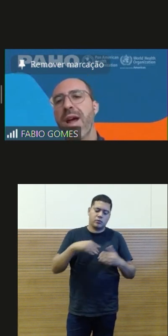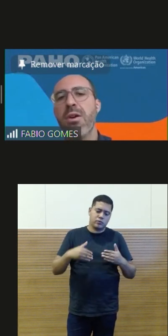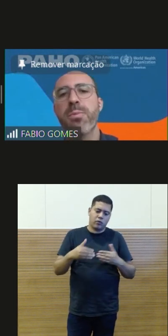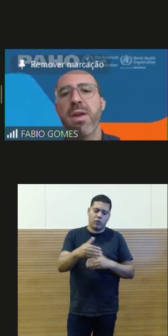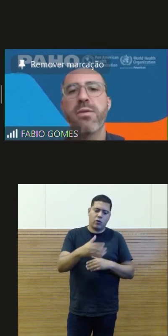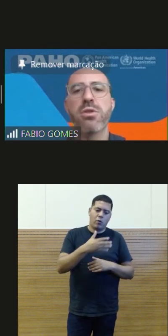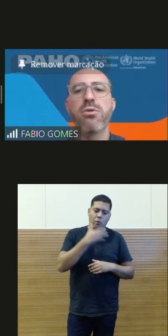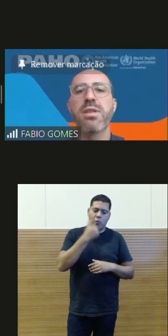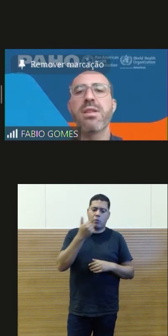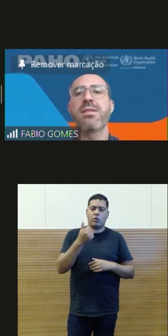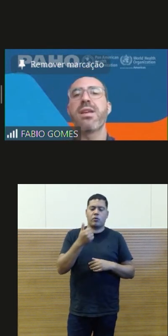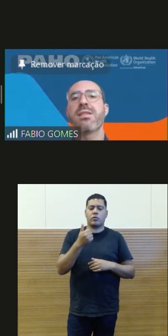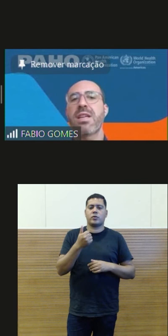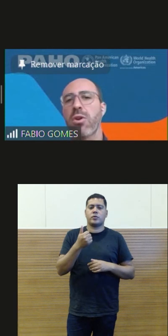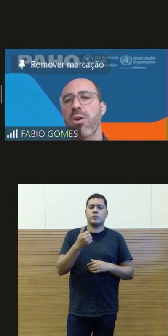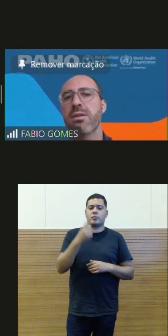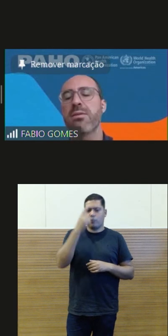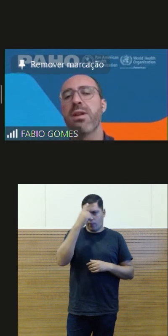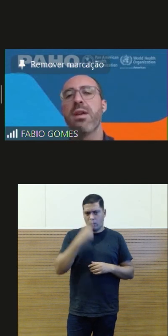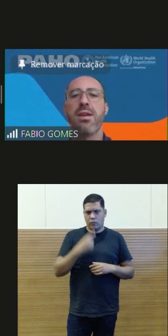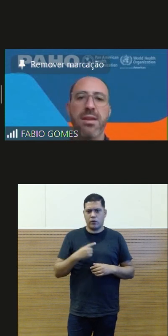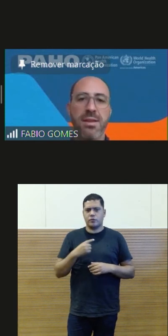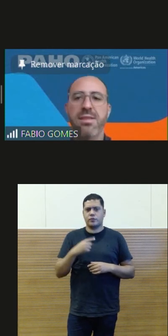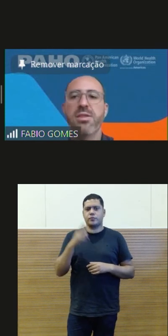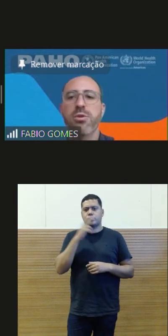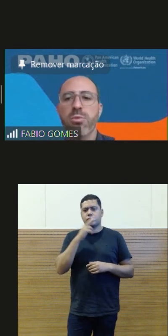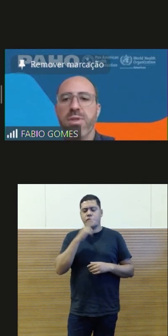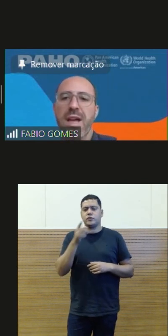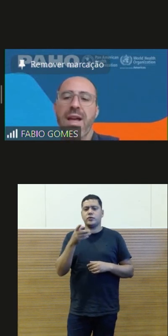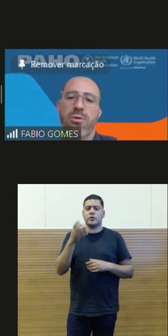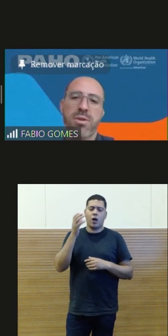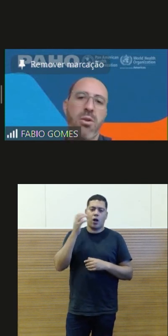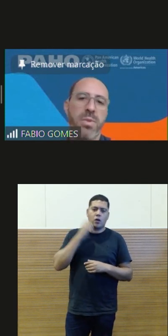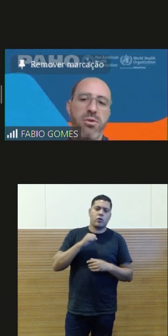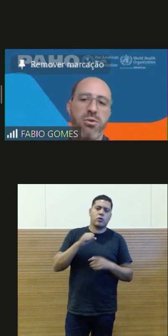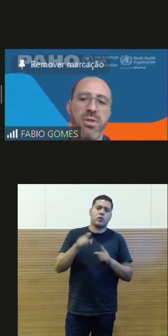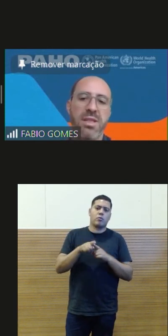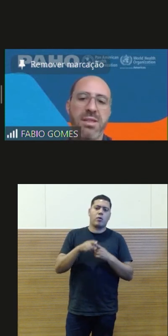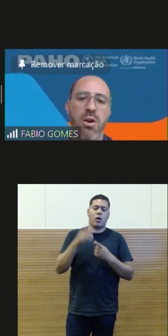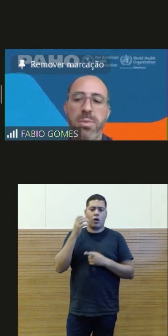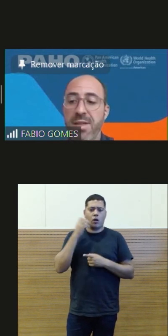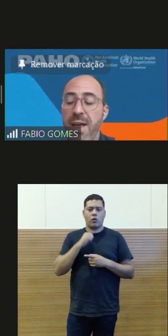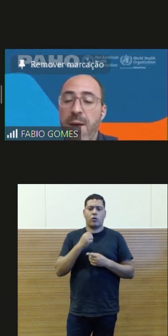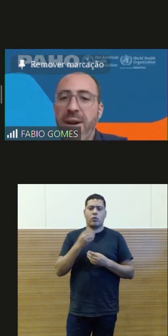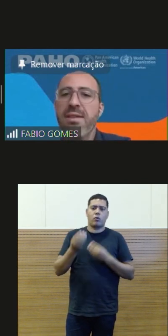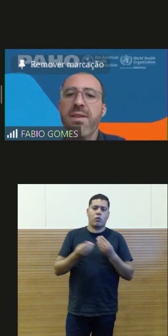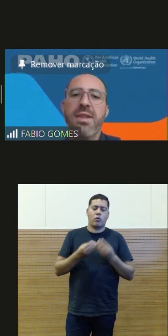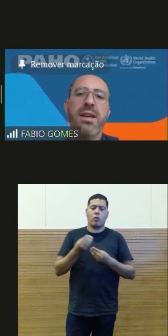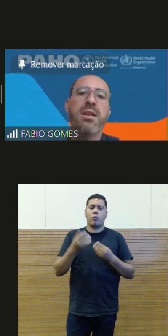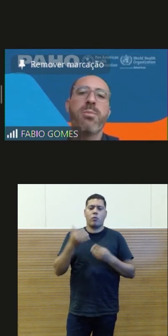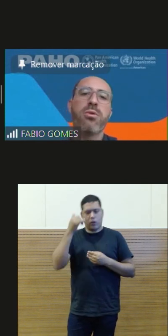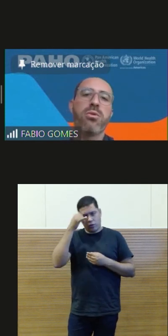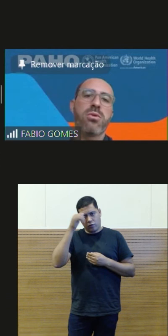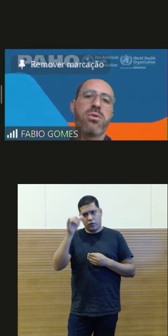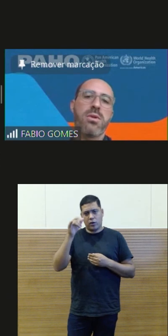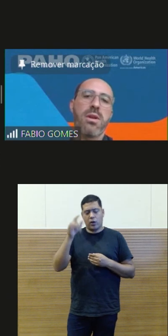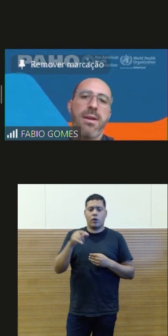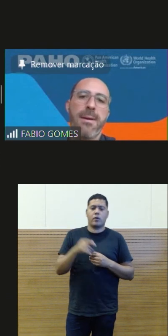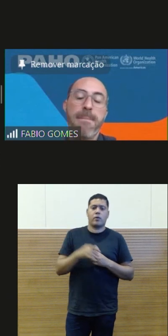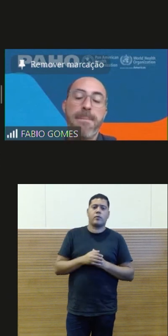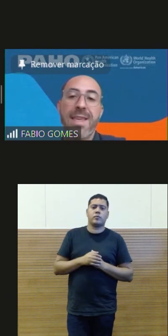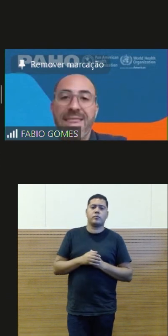that sense, is that the countries have improved the profile in which nutrients they adopt, and